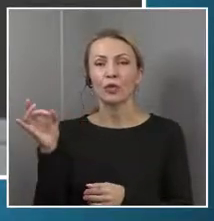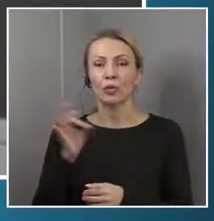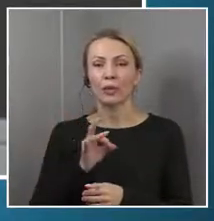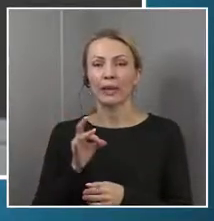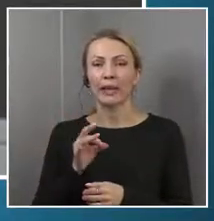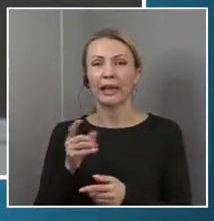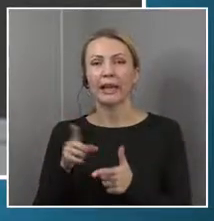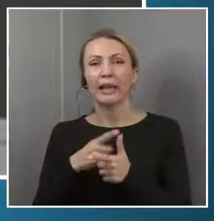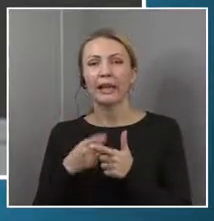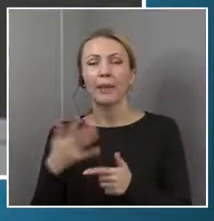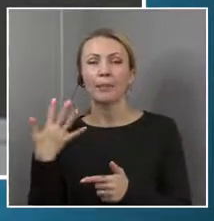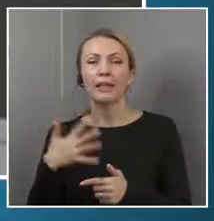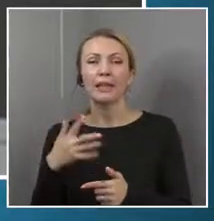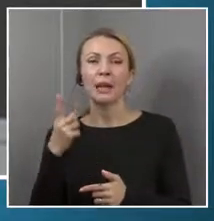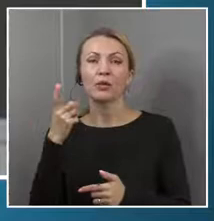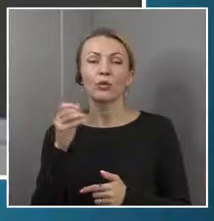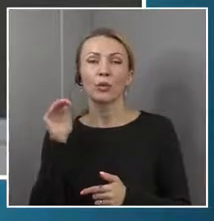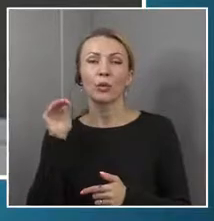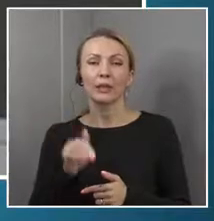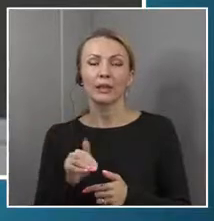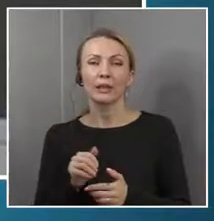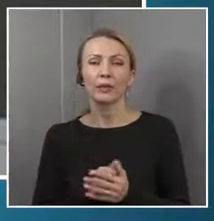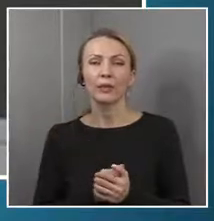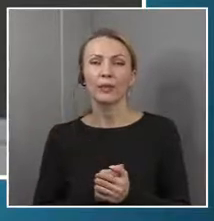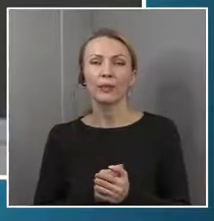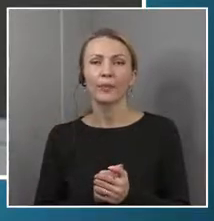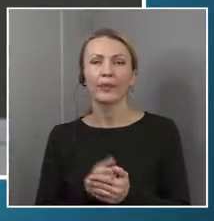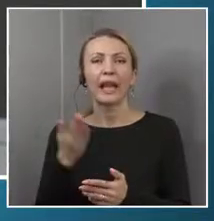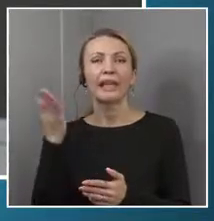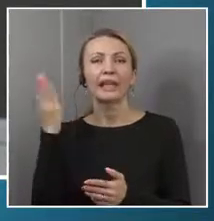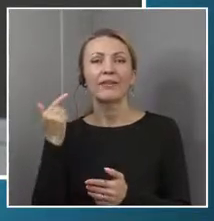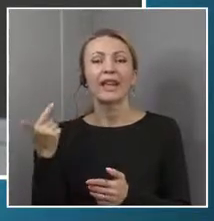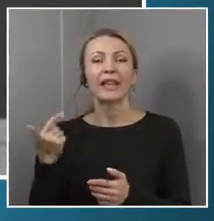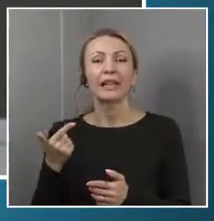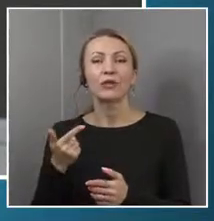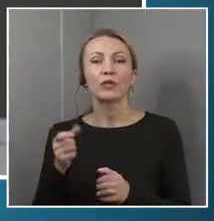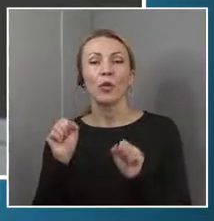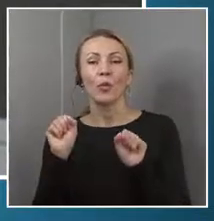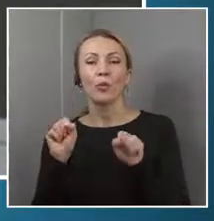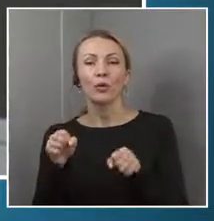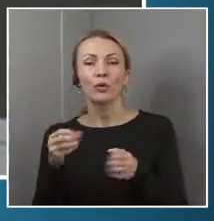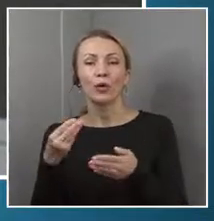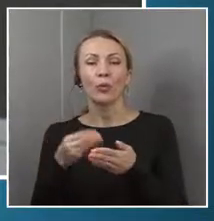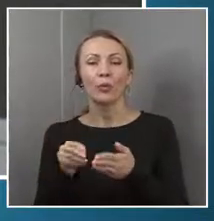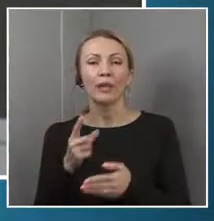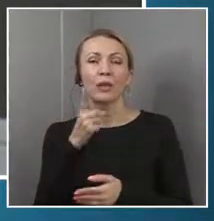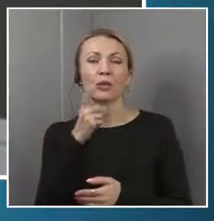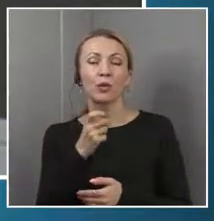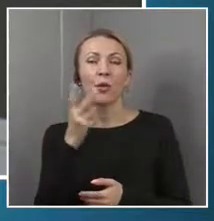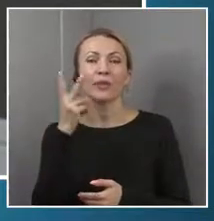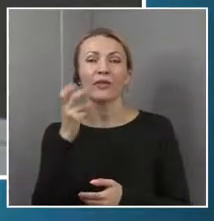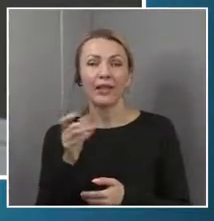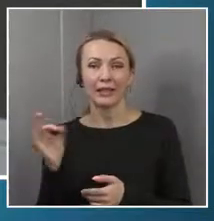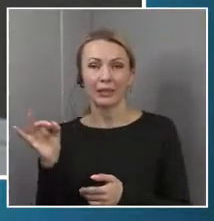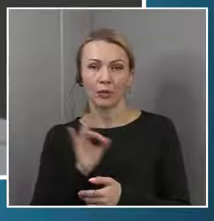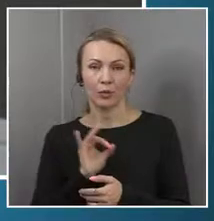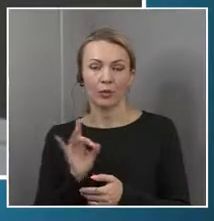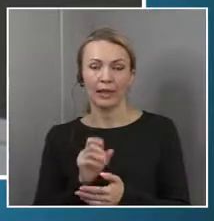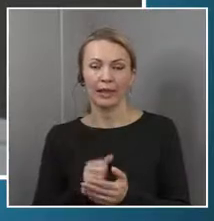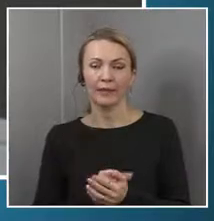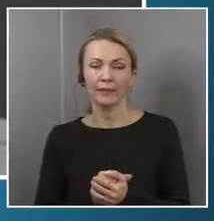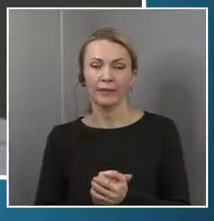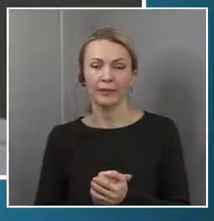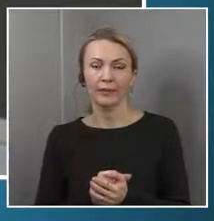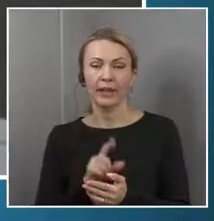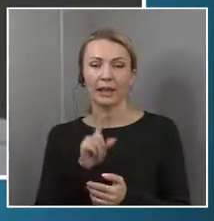that you can buy an average work of art in Russia for 100,000, but you can still